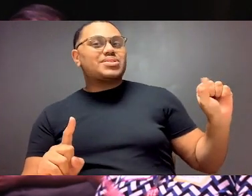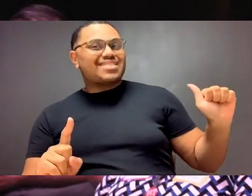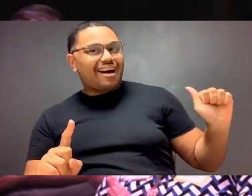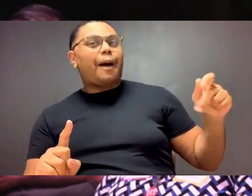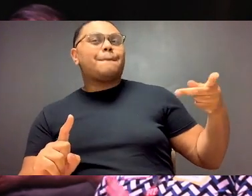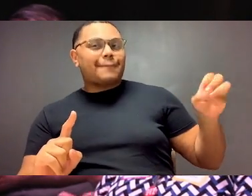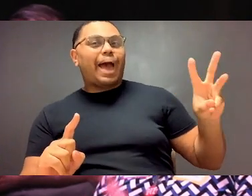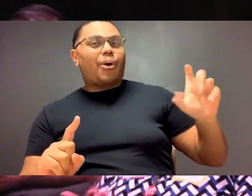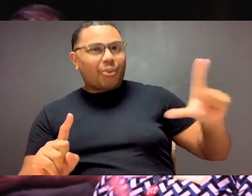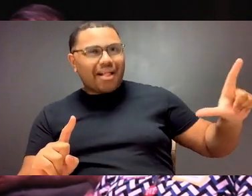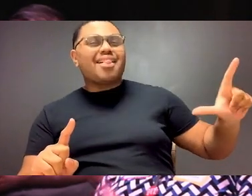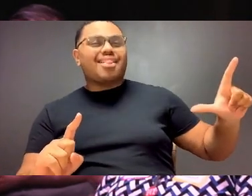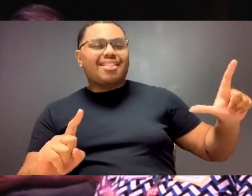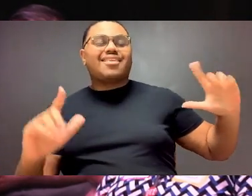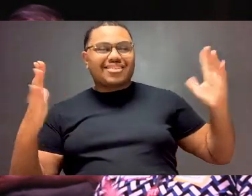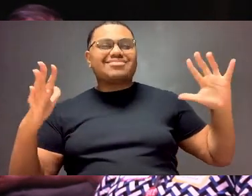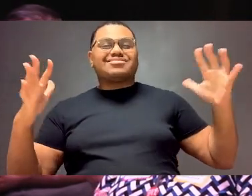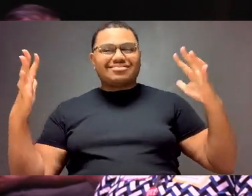Yes.